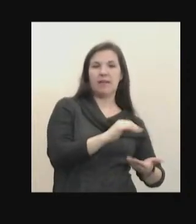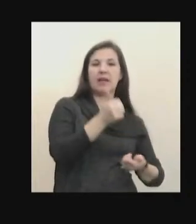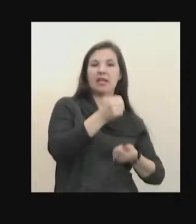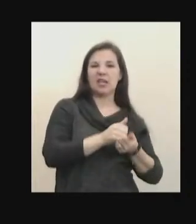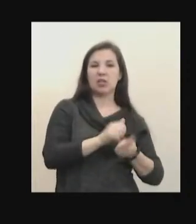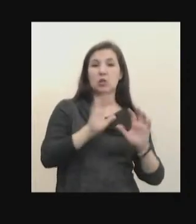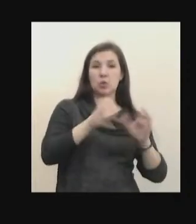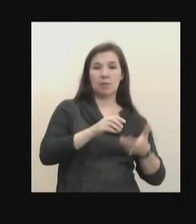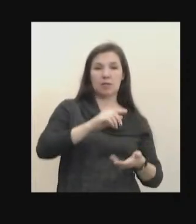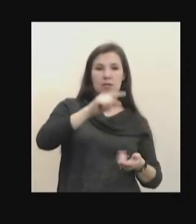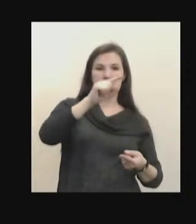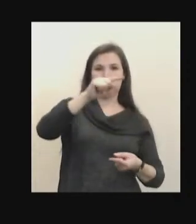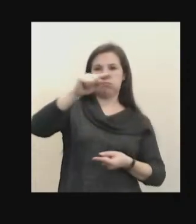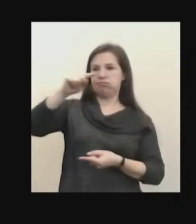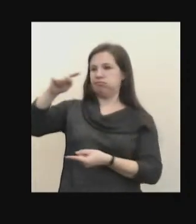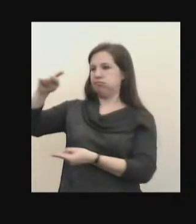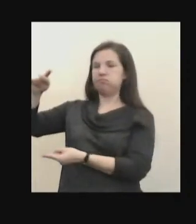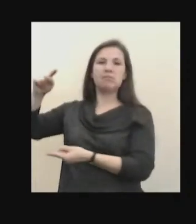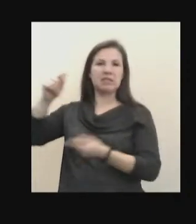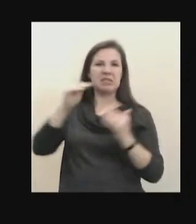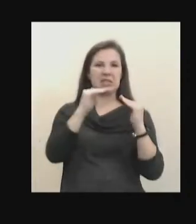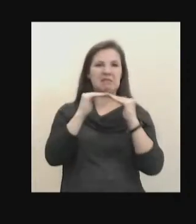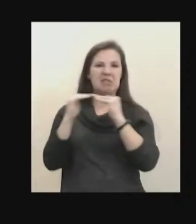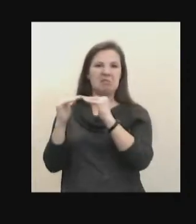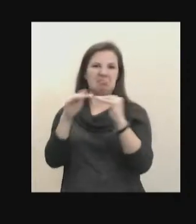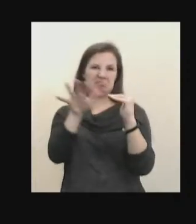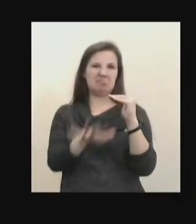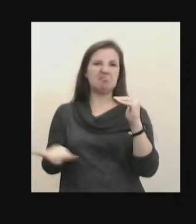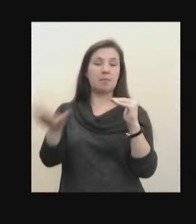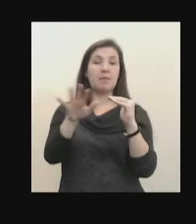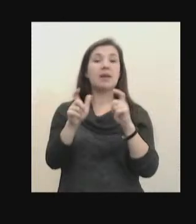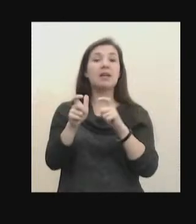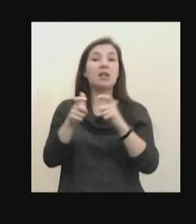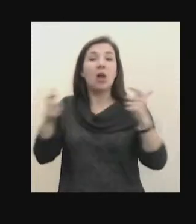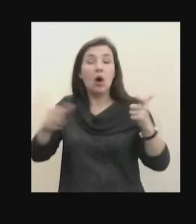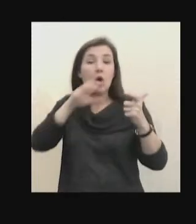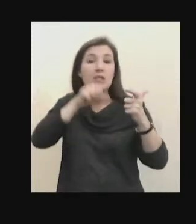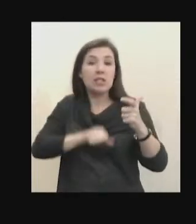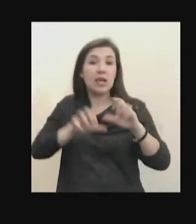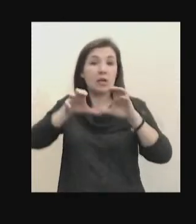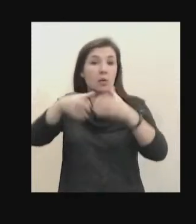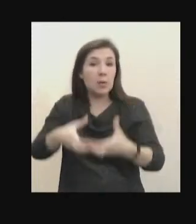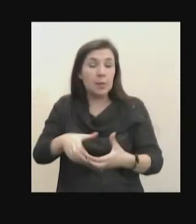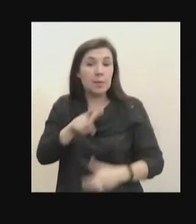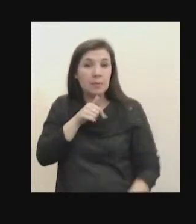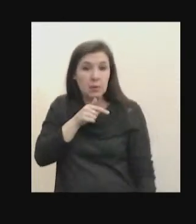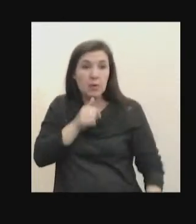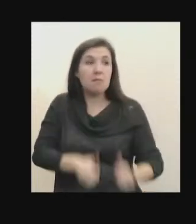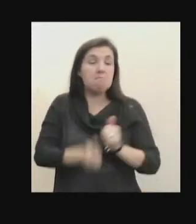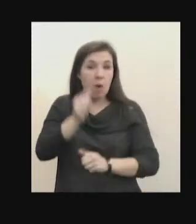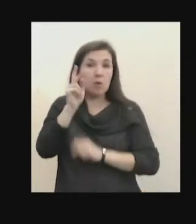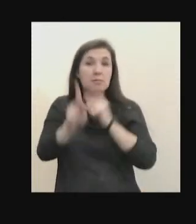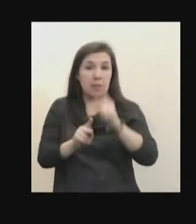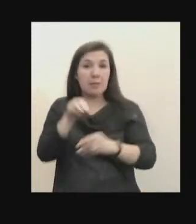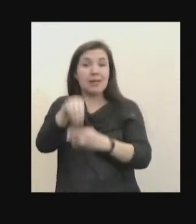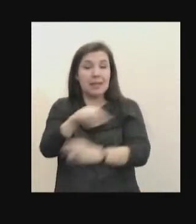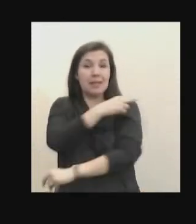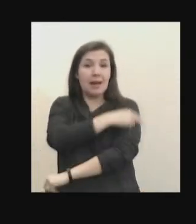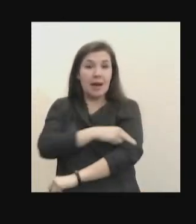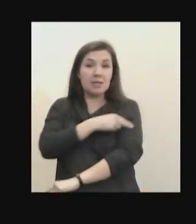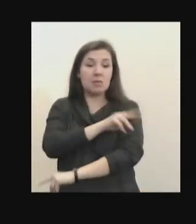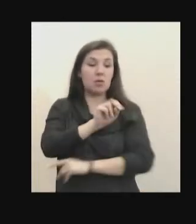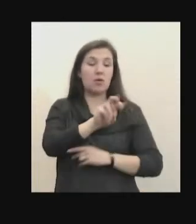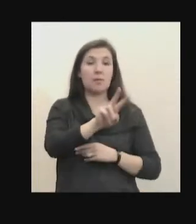fairly spread even, with the largest age category with the most people in the hospital on November 22nd being